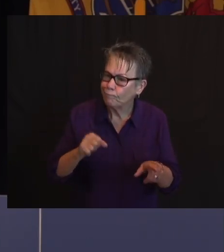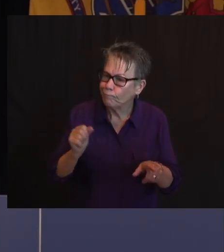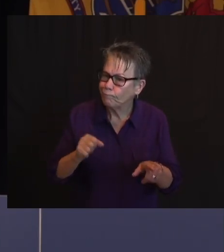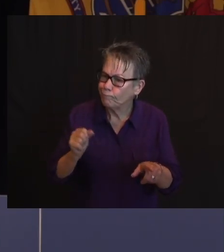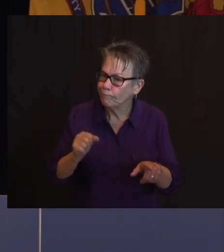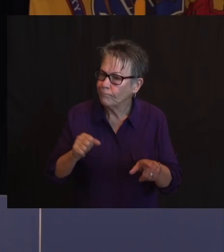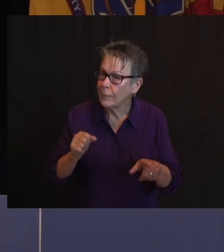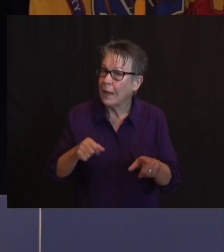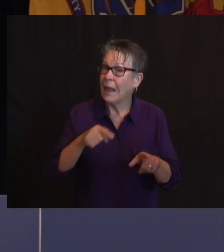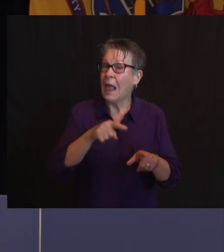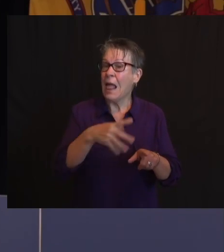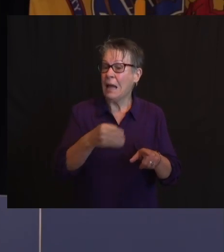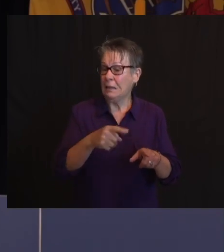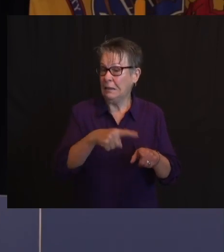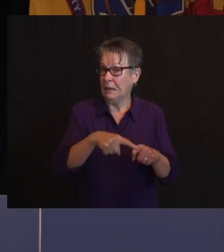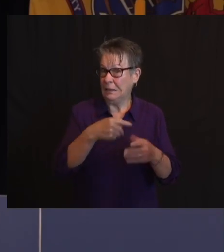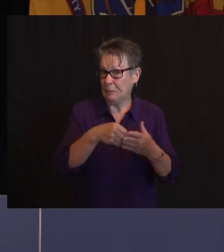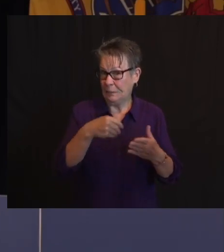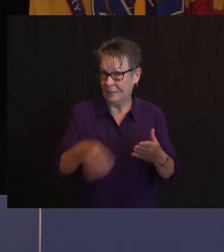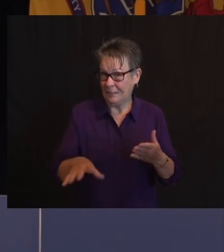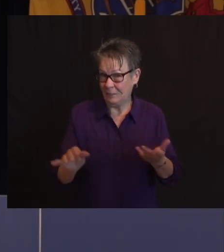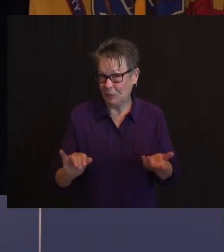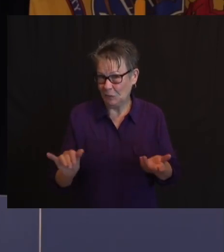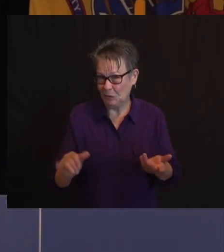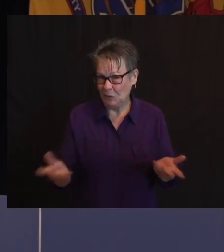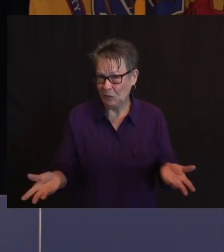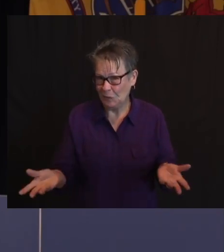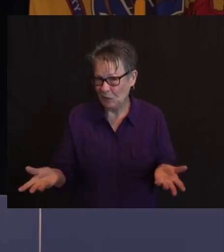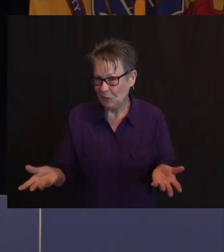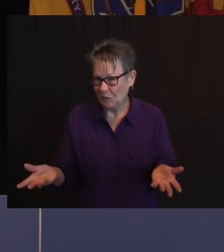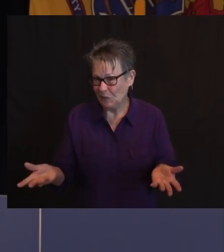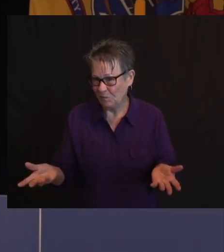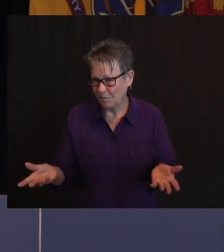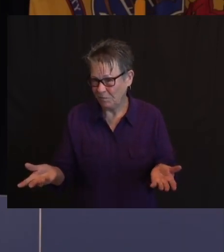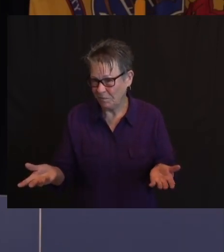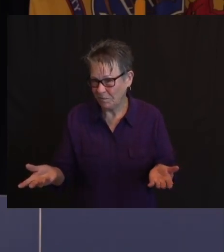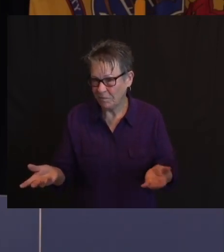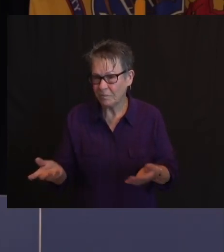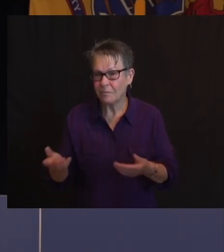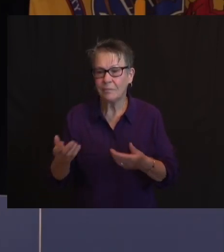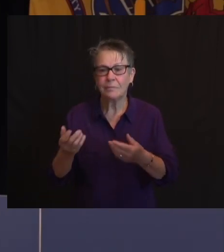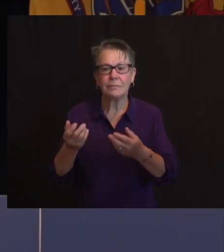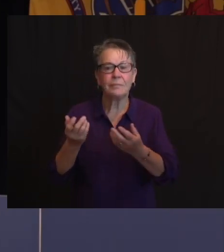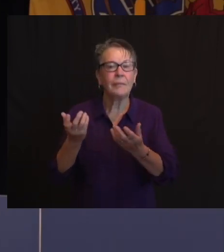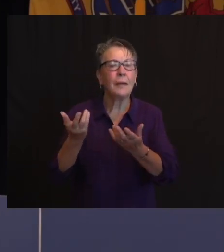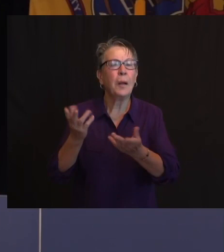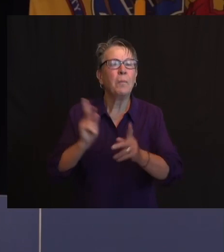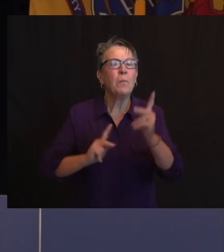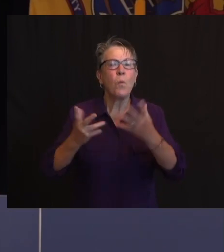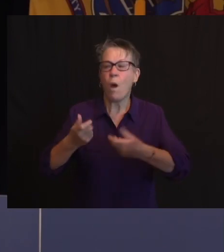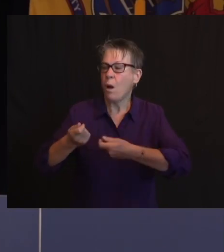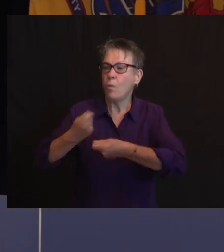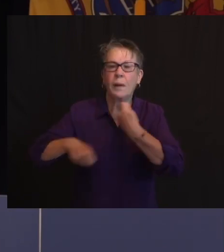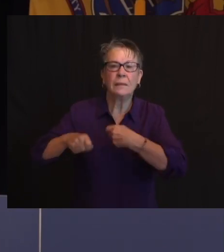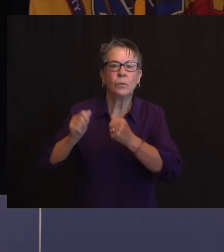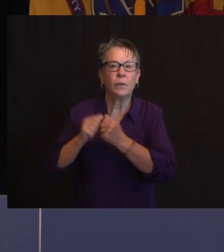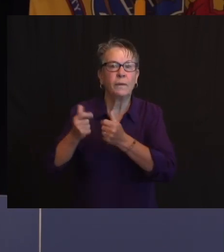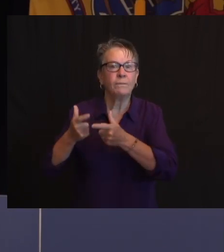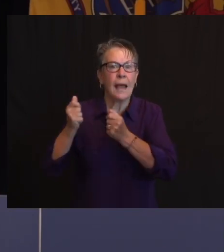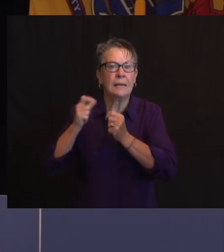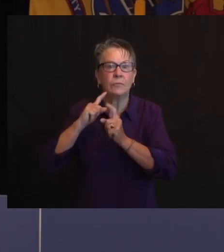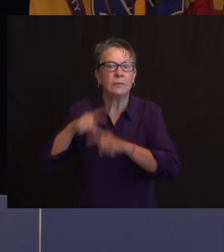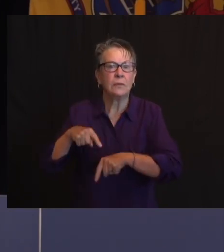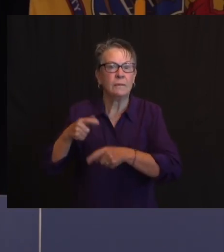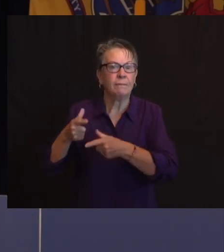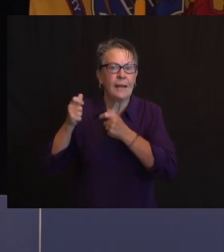continually looking for faster, quicker tests that could take its place or that could work together with it. And that's where antigen testing coming in. Antigen